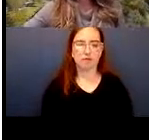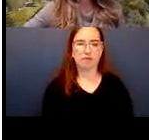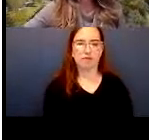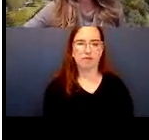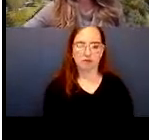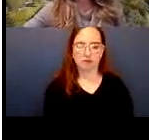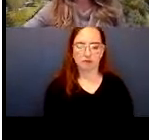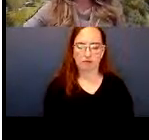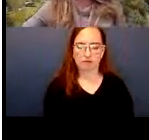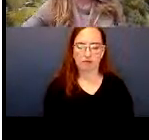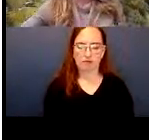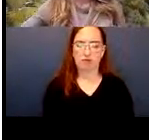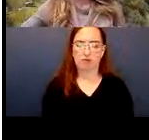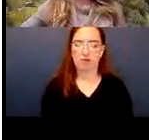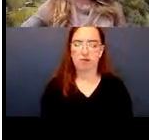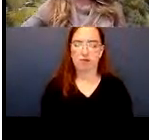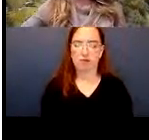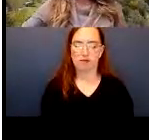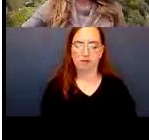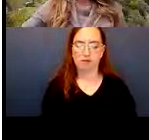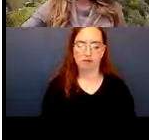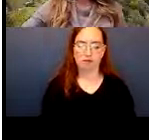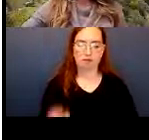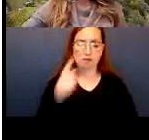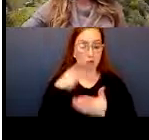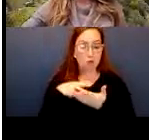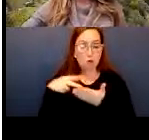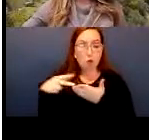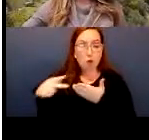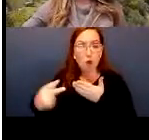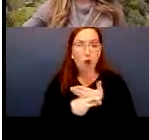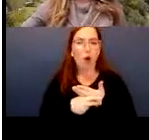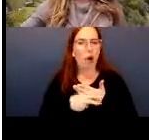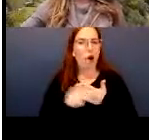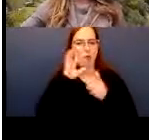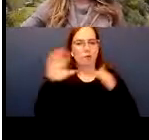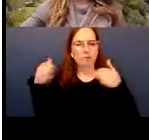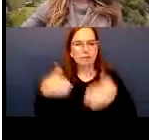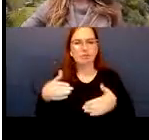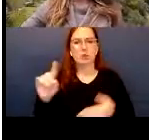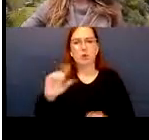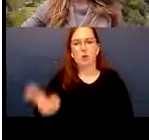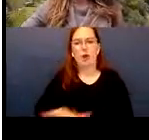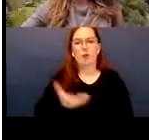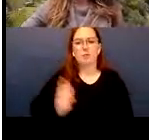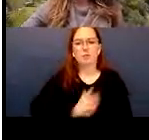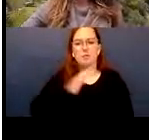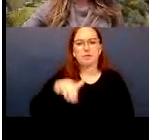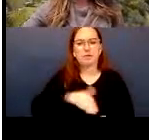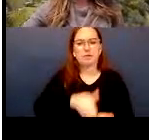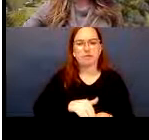Programming for the regenerate concept would be concentrated around the new Welcome Center, with improvements made to